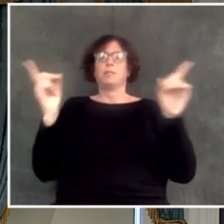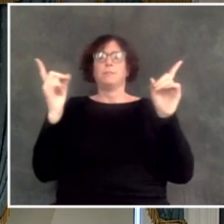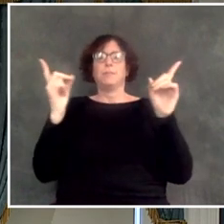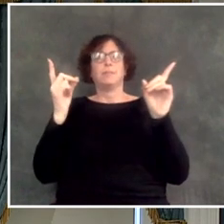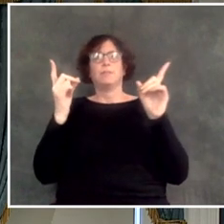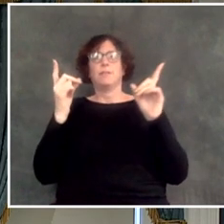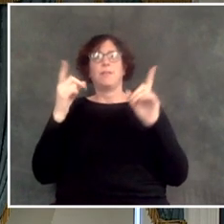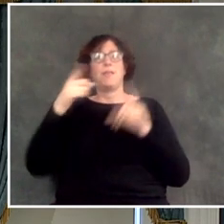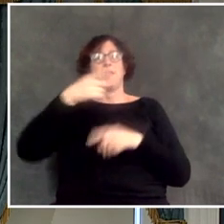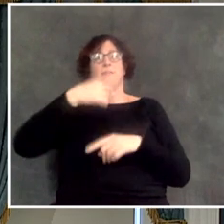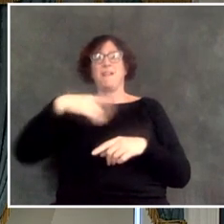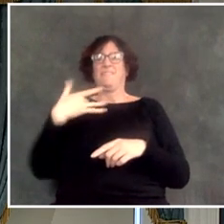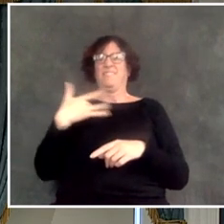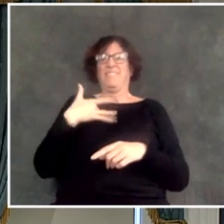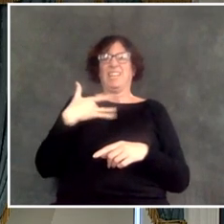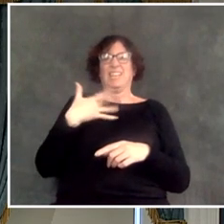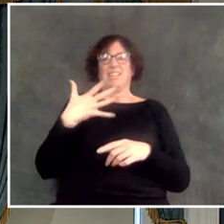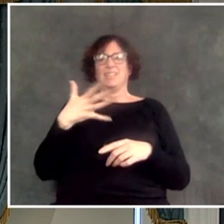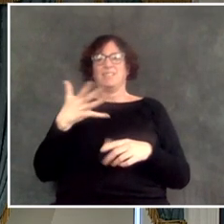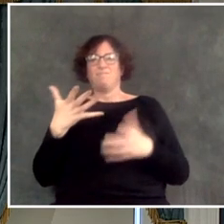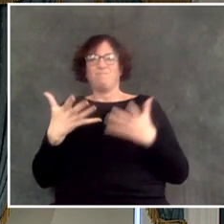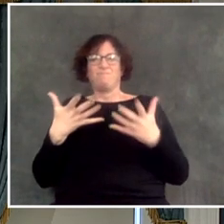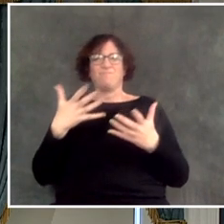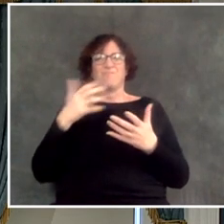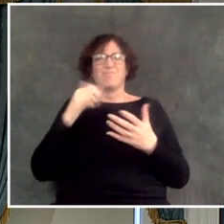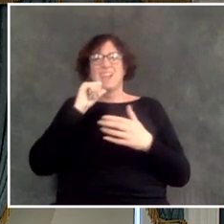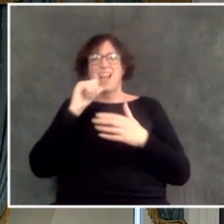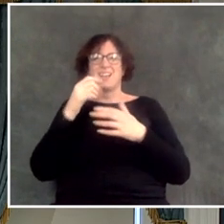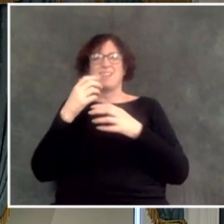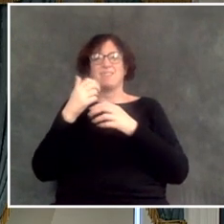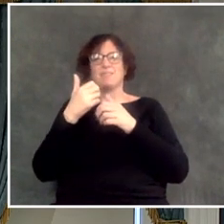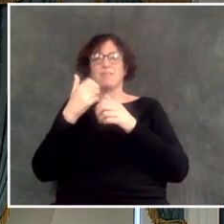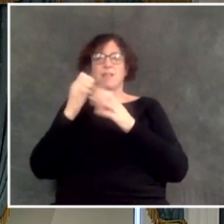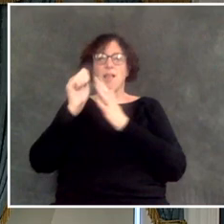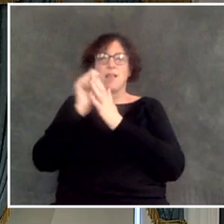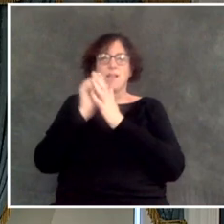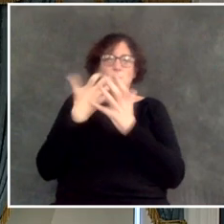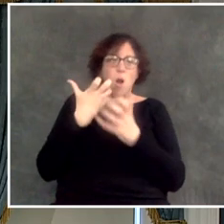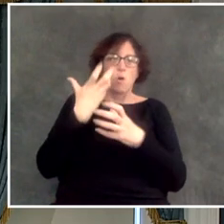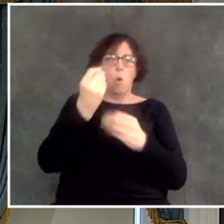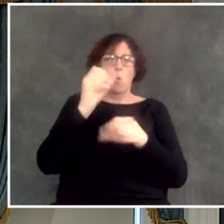mean, he's written you a letter and he's put out a statement saying